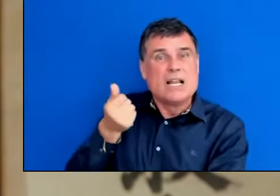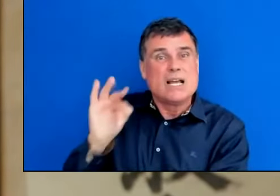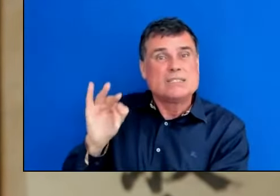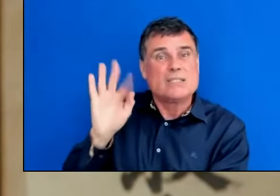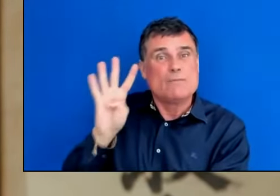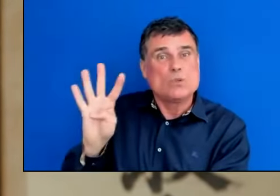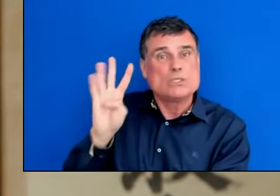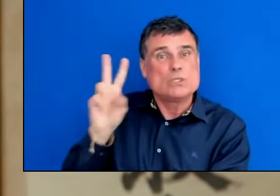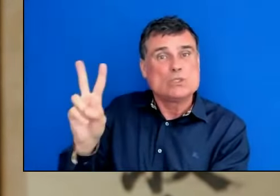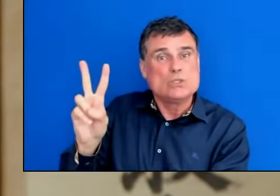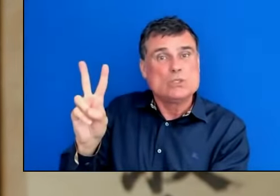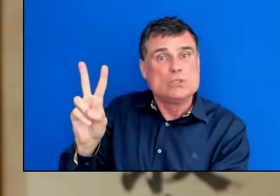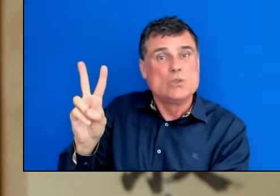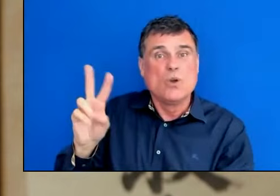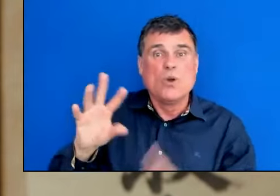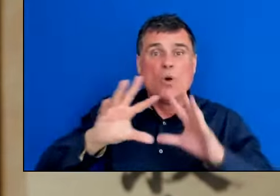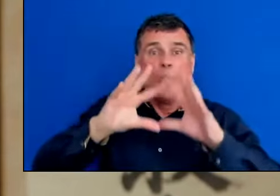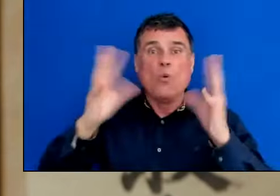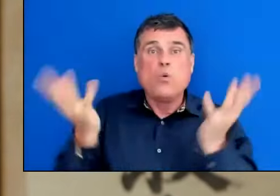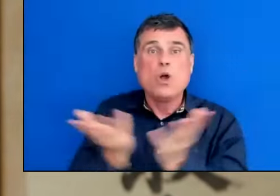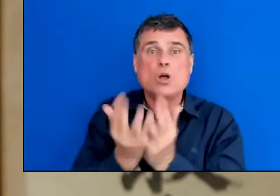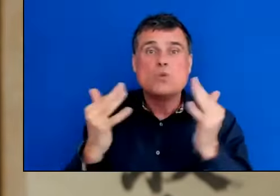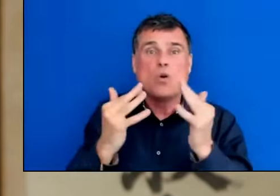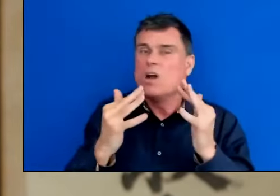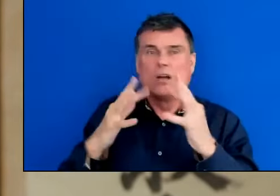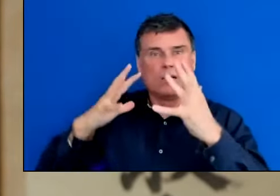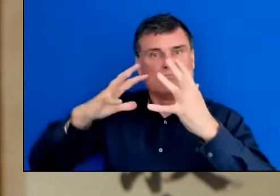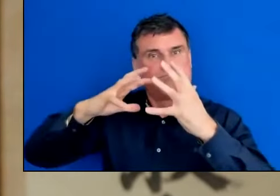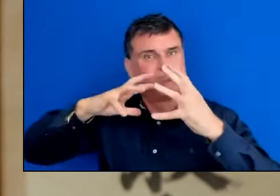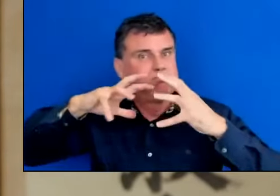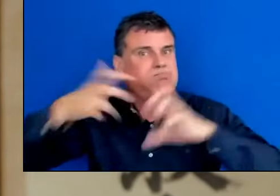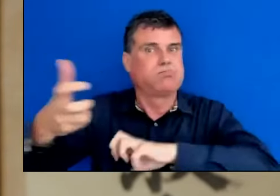1942, the world came crashing down for them.